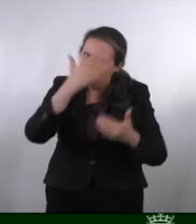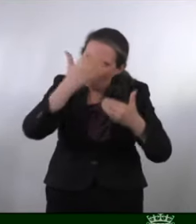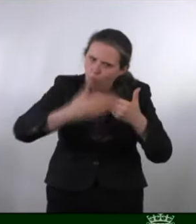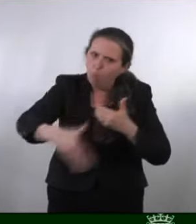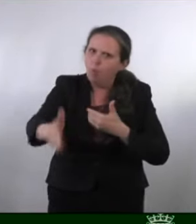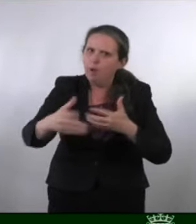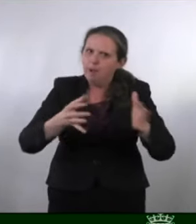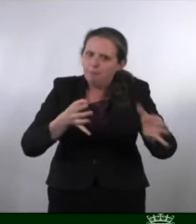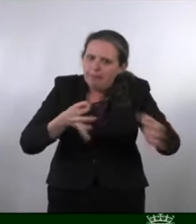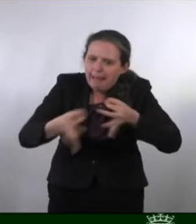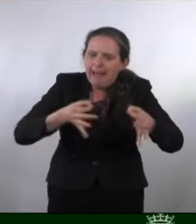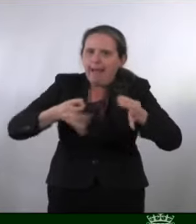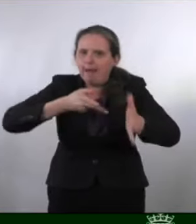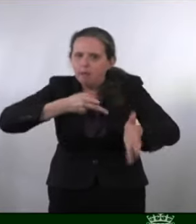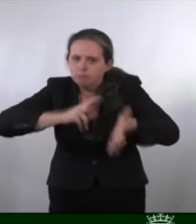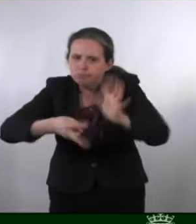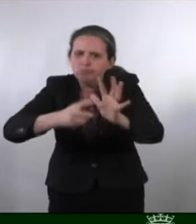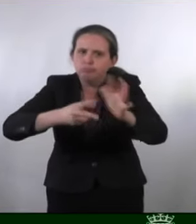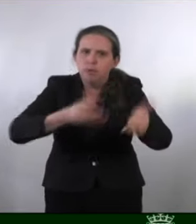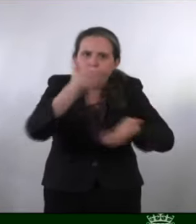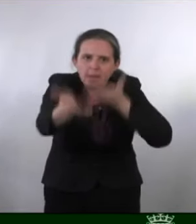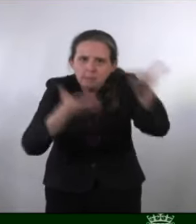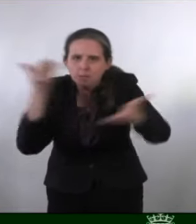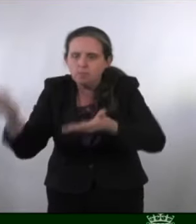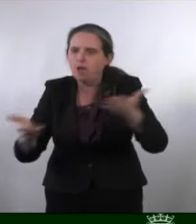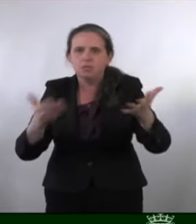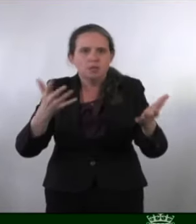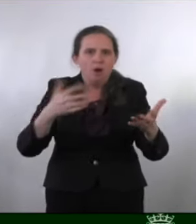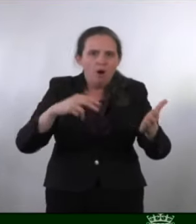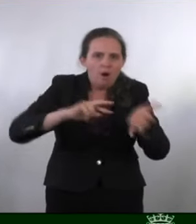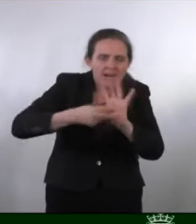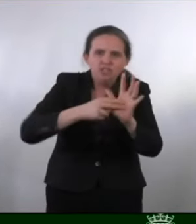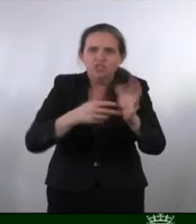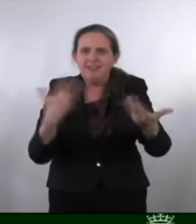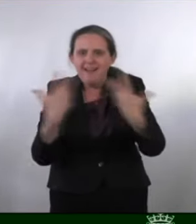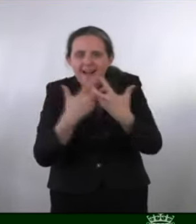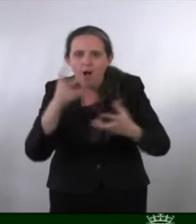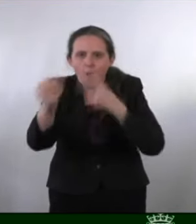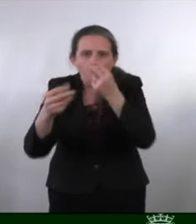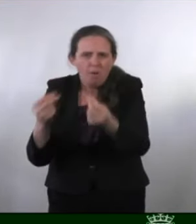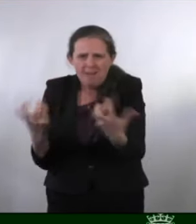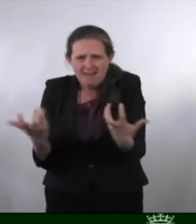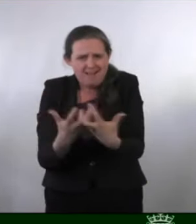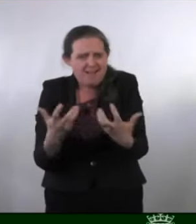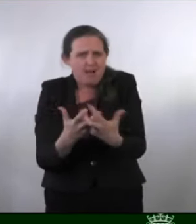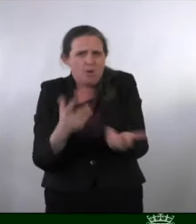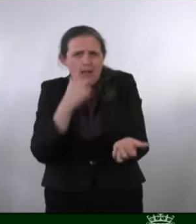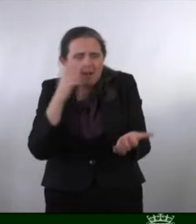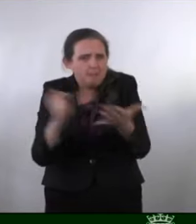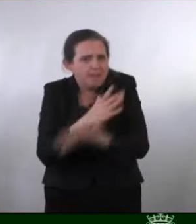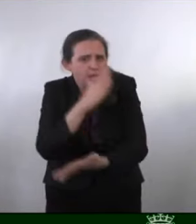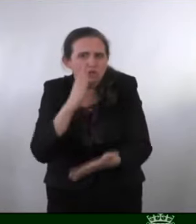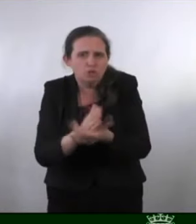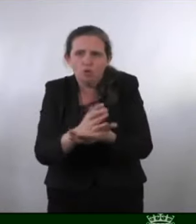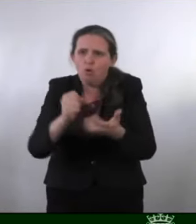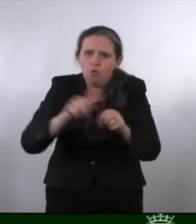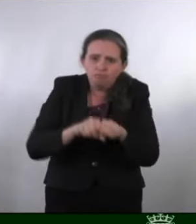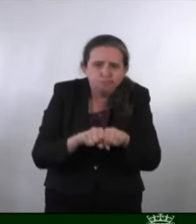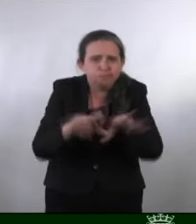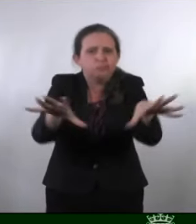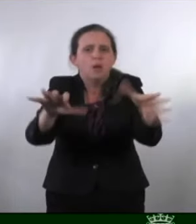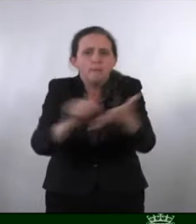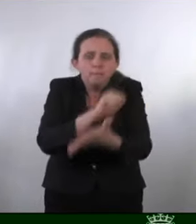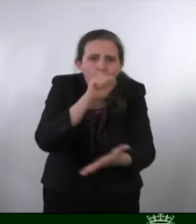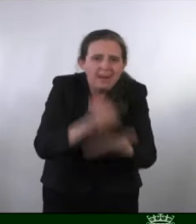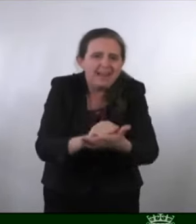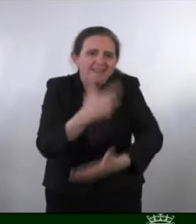give that the Welsh Government will receive any additional resources it requires to meet the task at hand? Where there are the rollout,